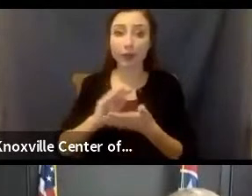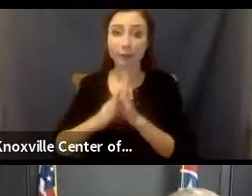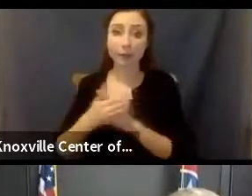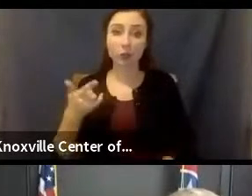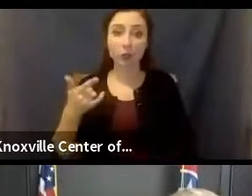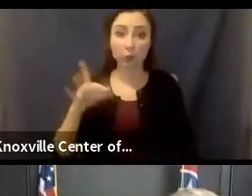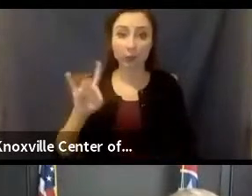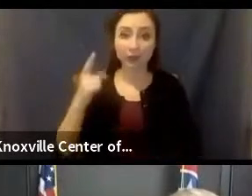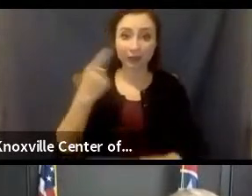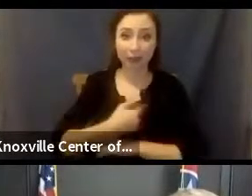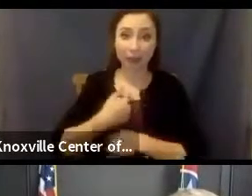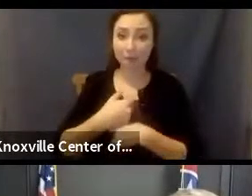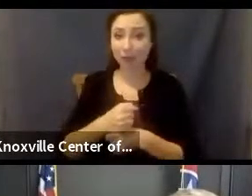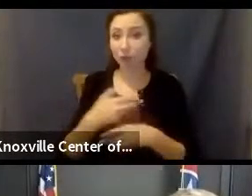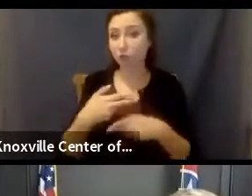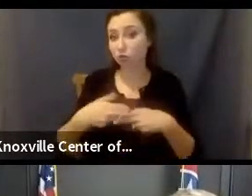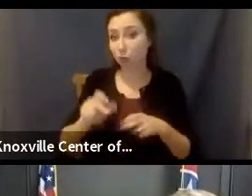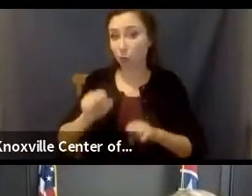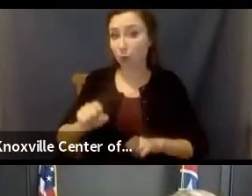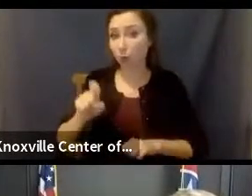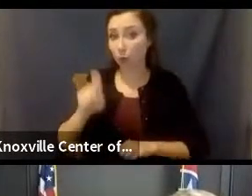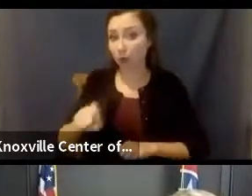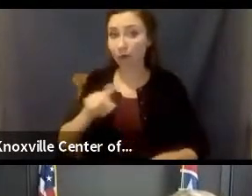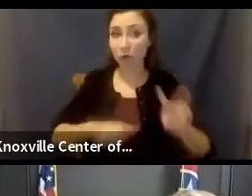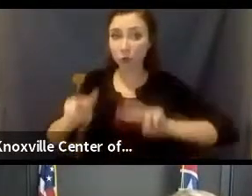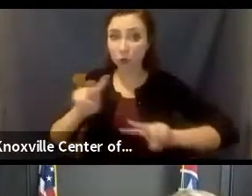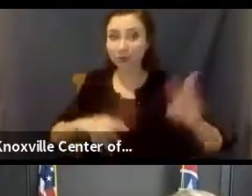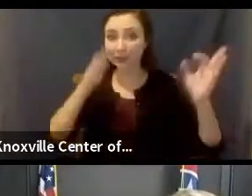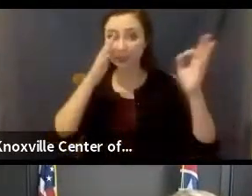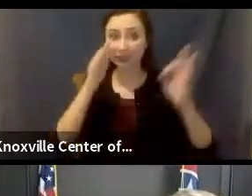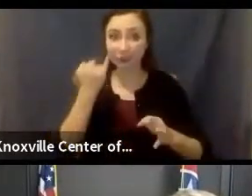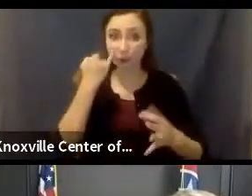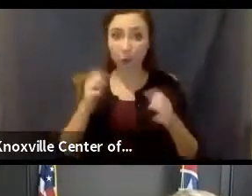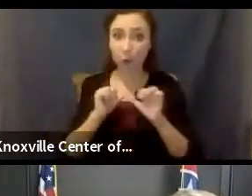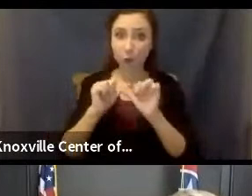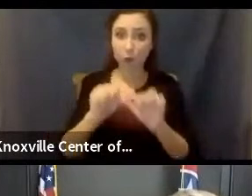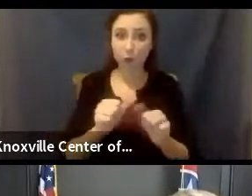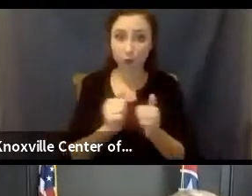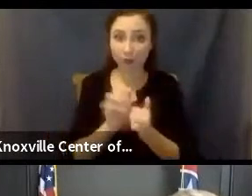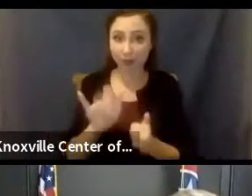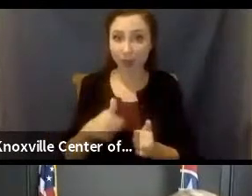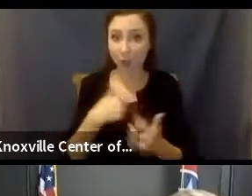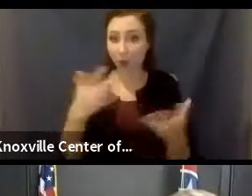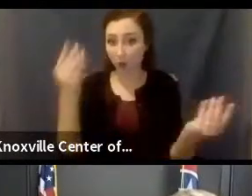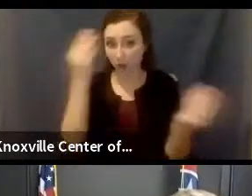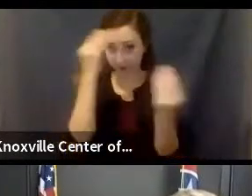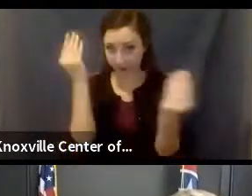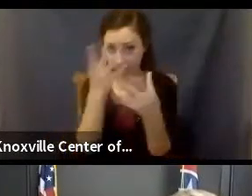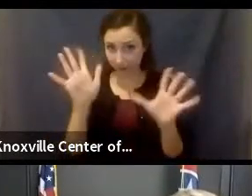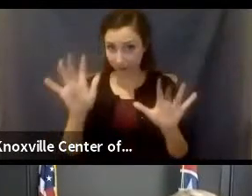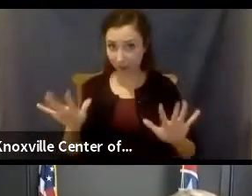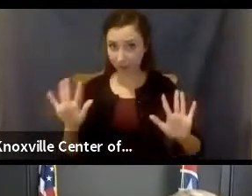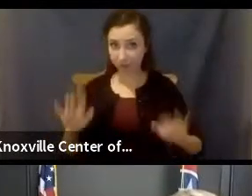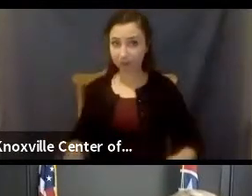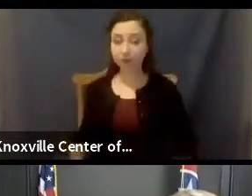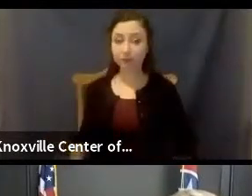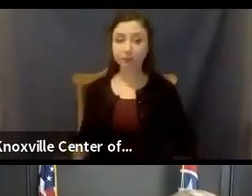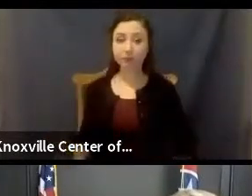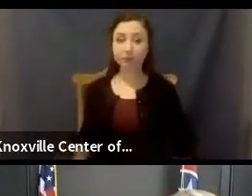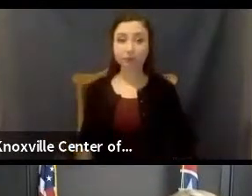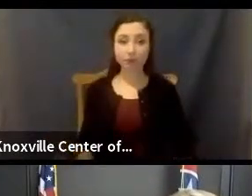one shorter, so we would have to look at it and determine if we want to keep going. So I just want to let everybody know that.